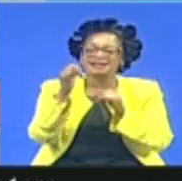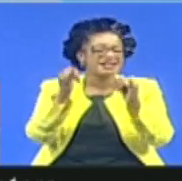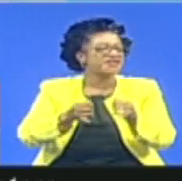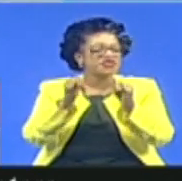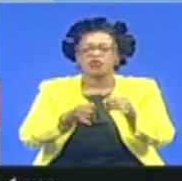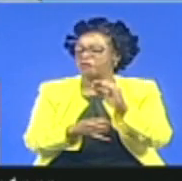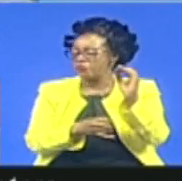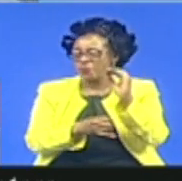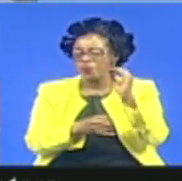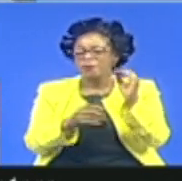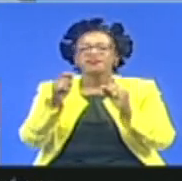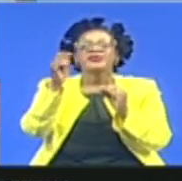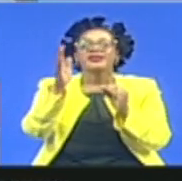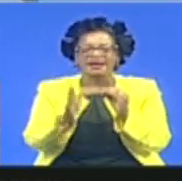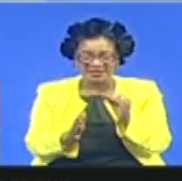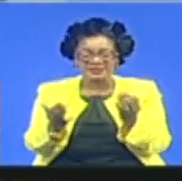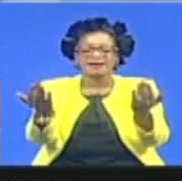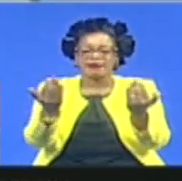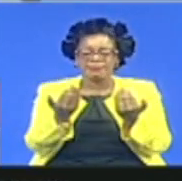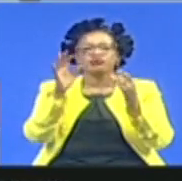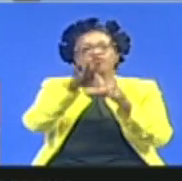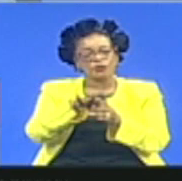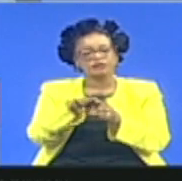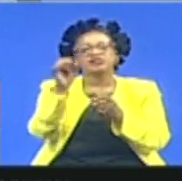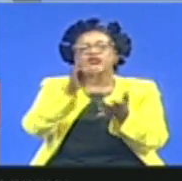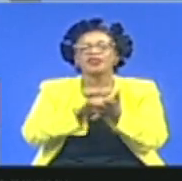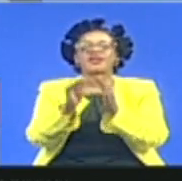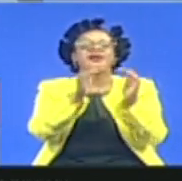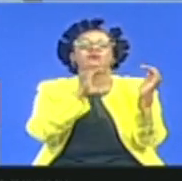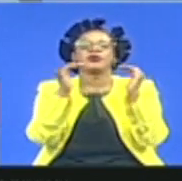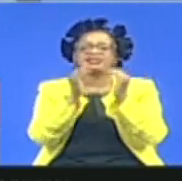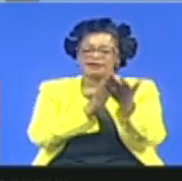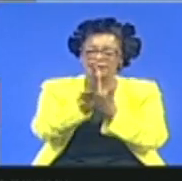It's about Kenyans coming out to vote, to you know, so that their democratic rights can exercise.